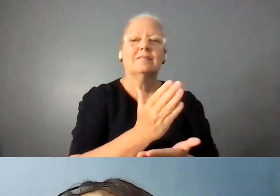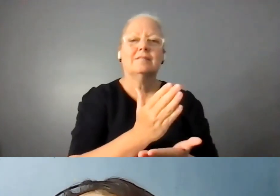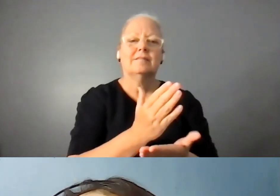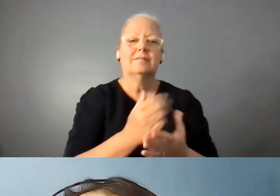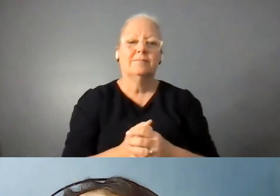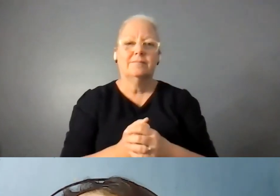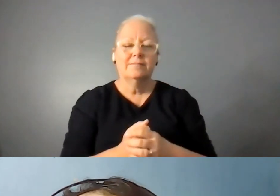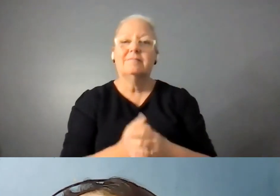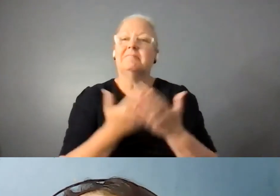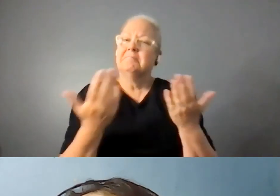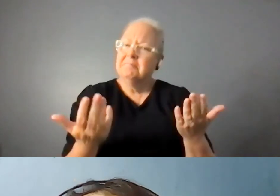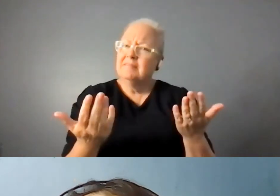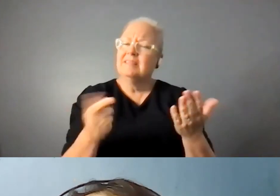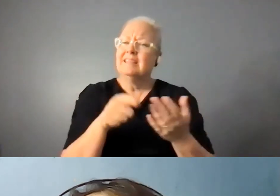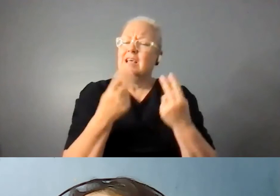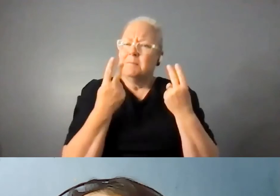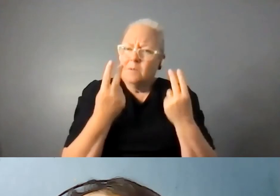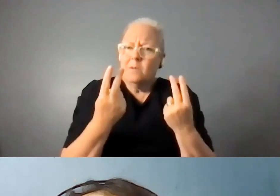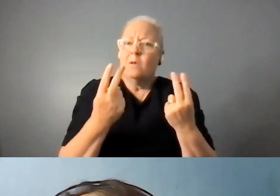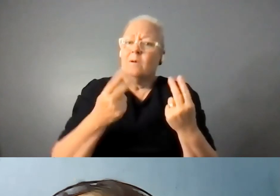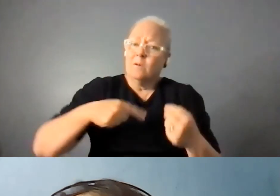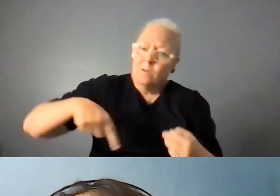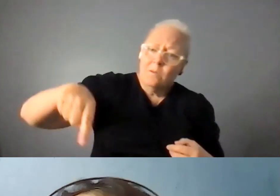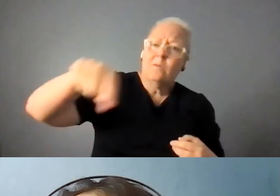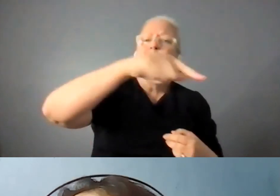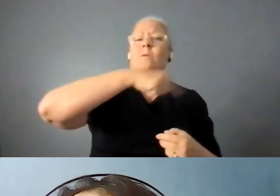a very important right for all of us. Therefore,